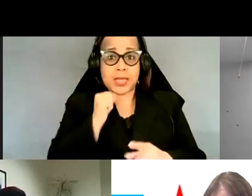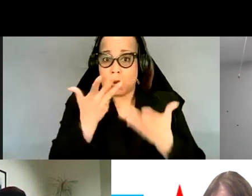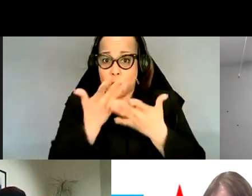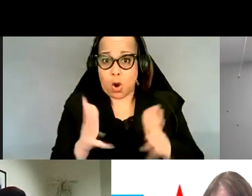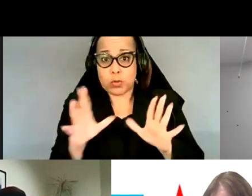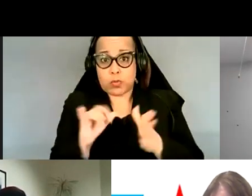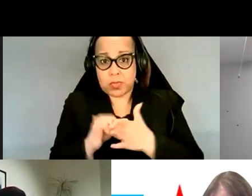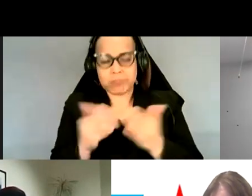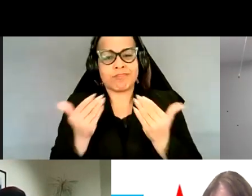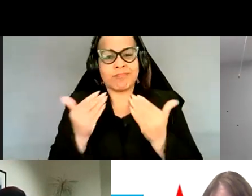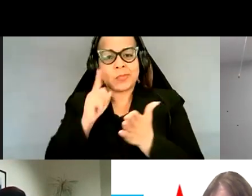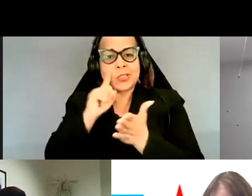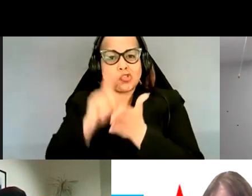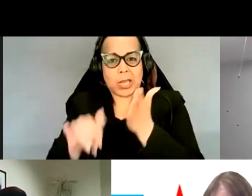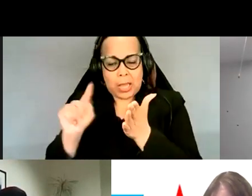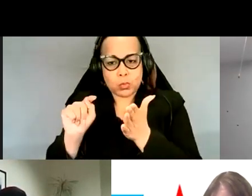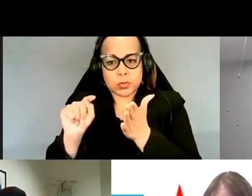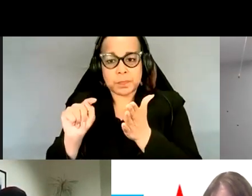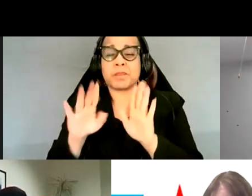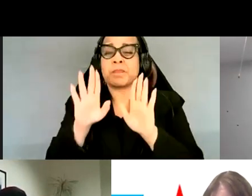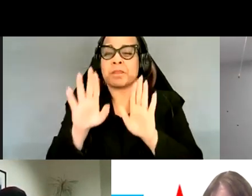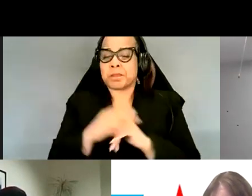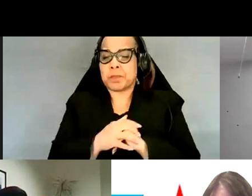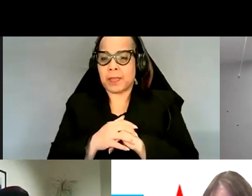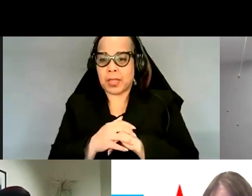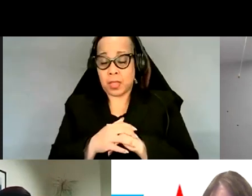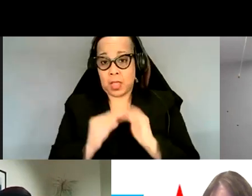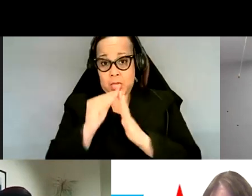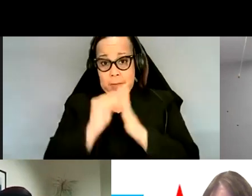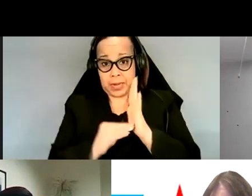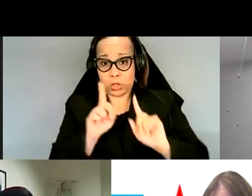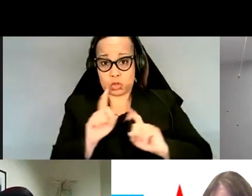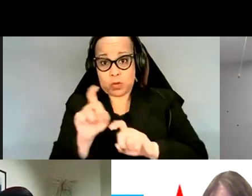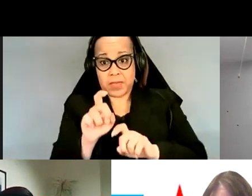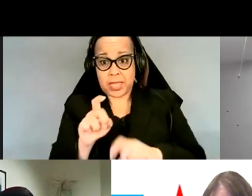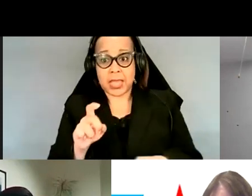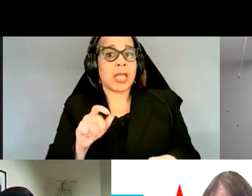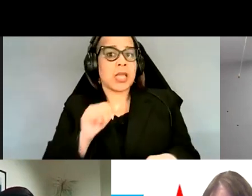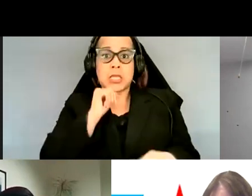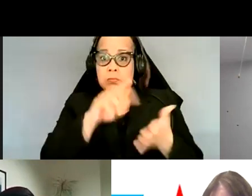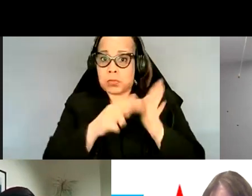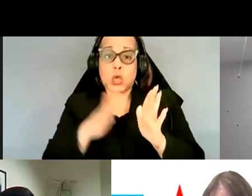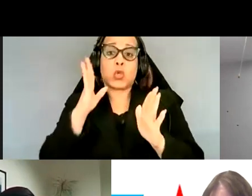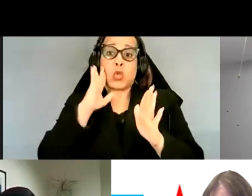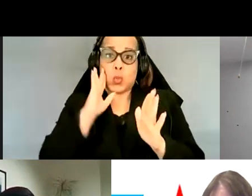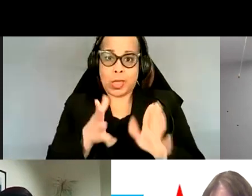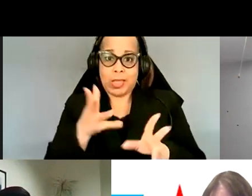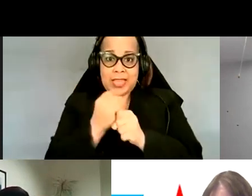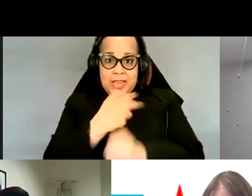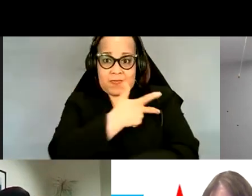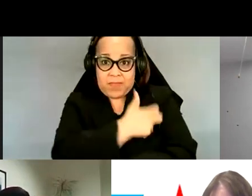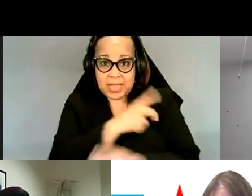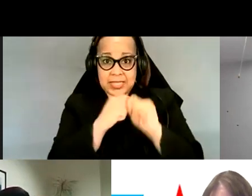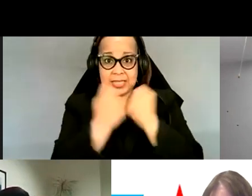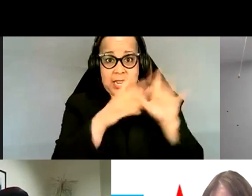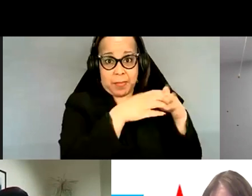feel free to go and check that out. I will note that by completing that survey, you're not indicating that you're going to get a vaccine team to come to